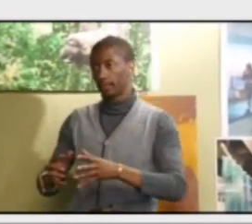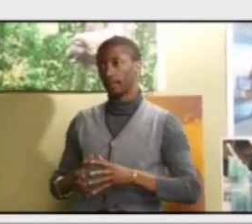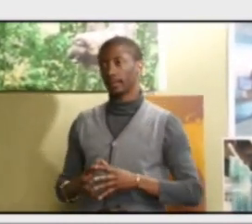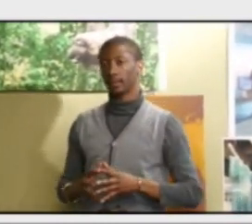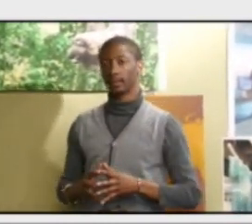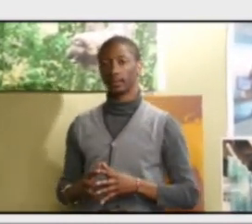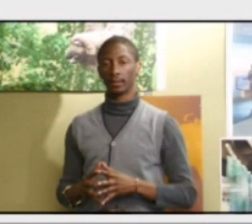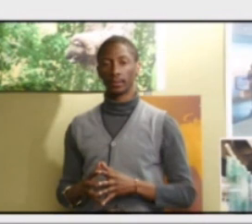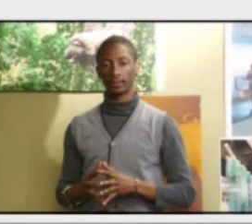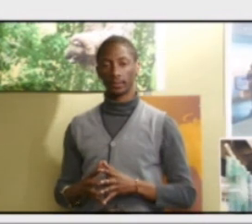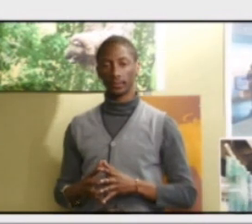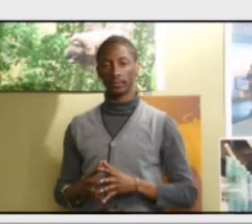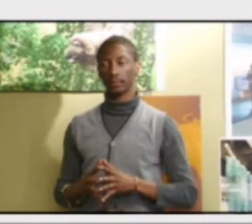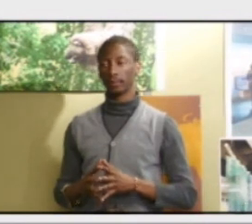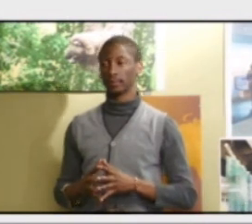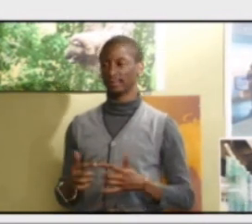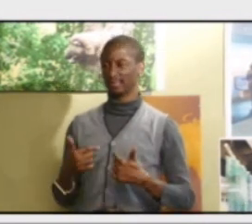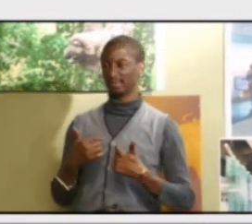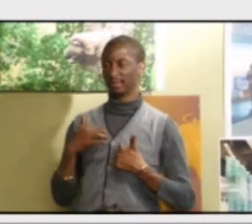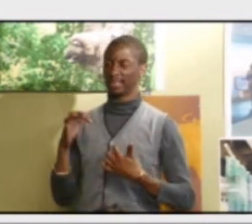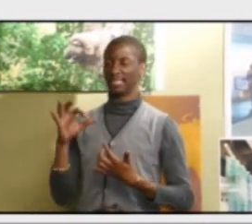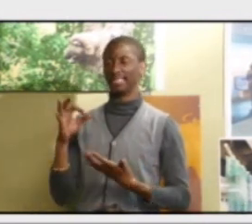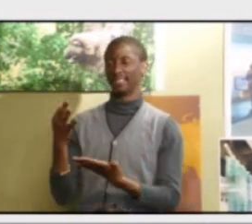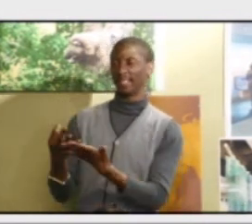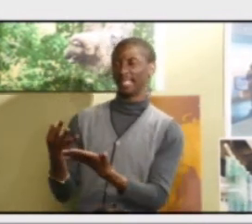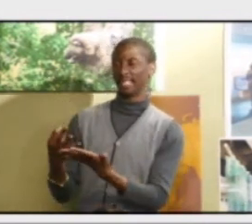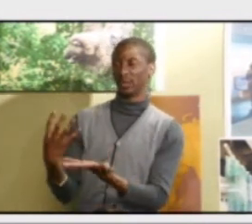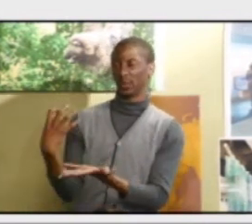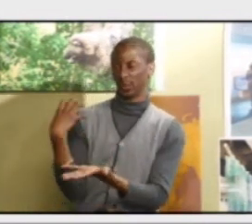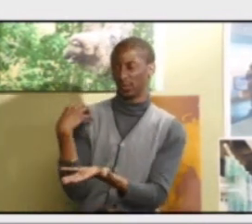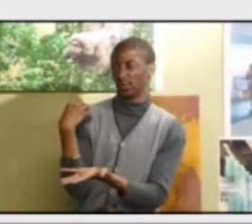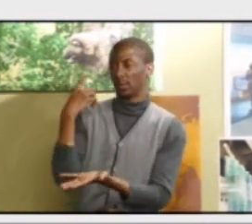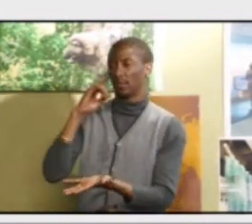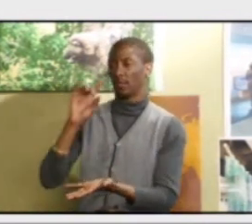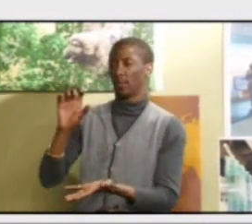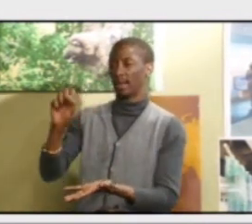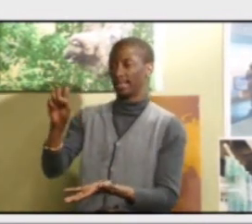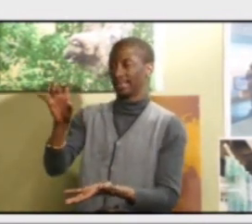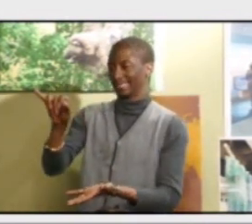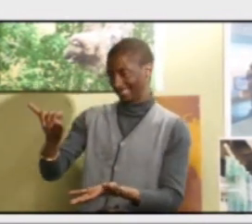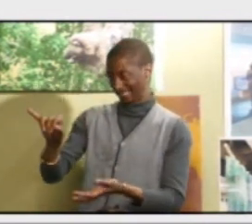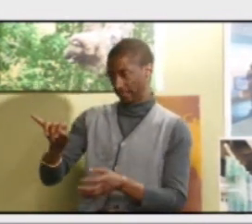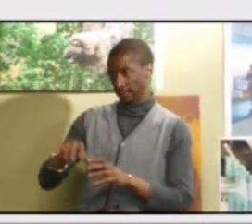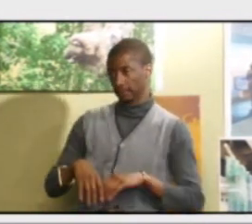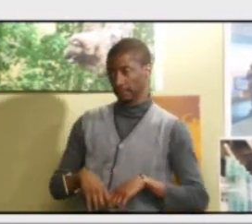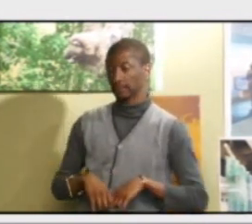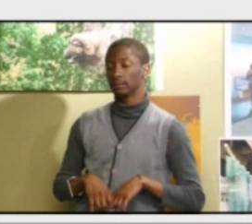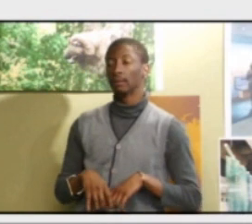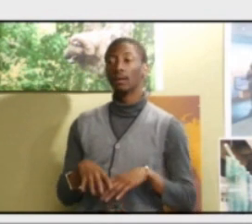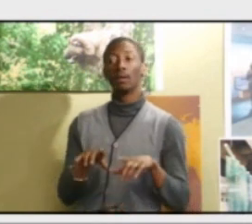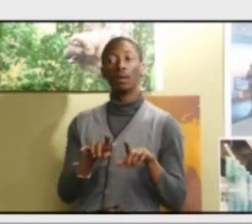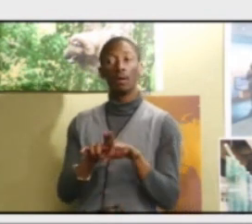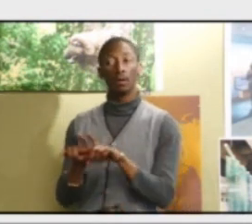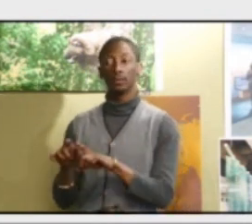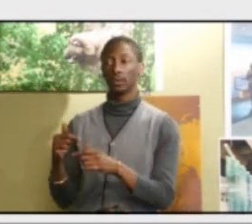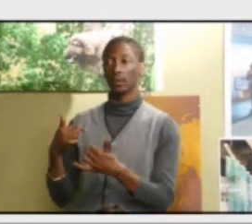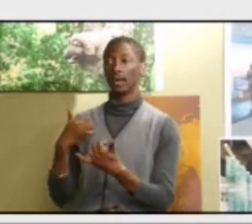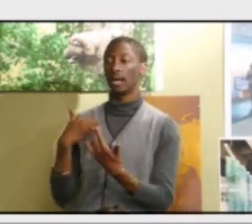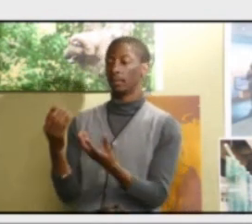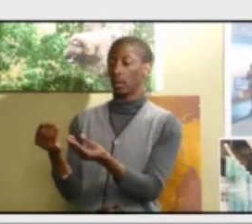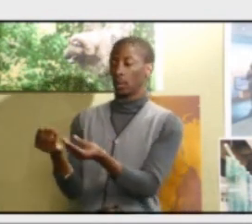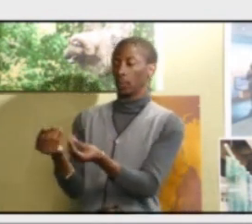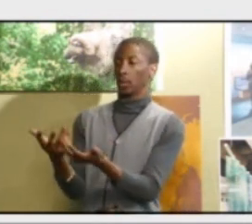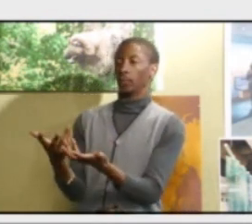I am the financial officer for Smithsonian Exhibits, and I am also a property officer